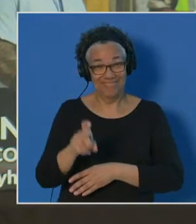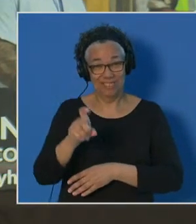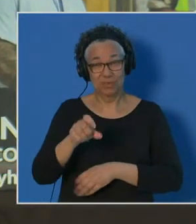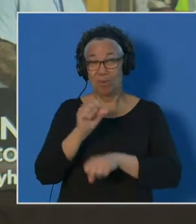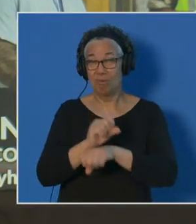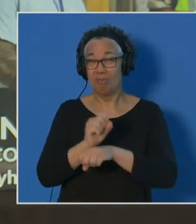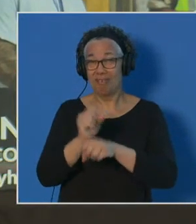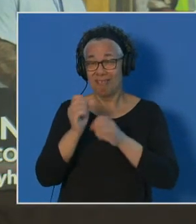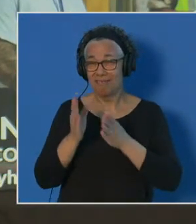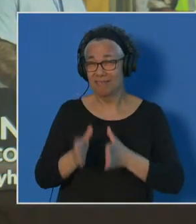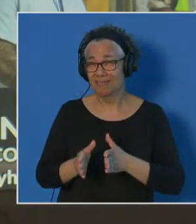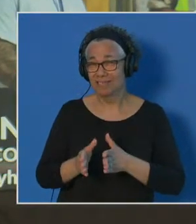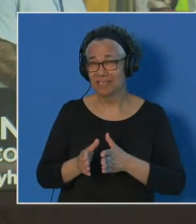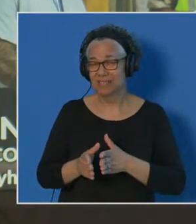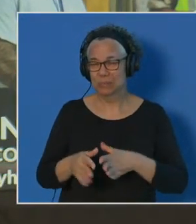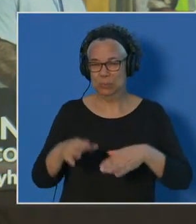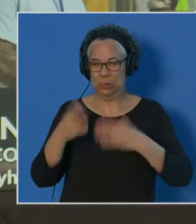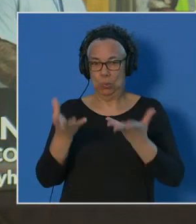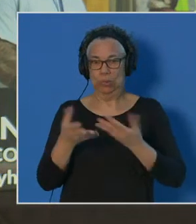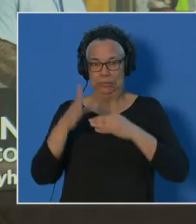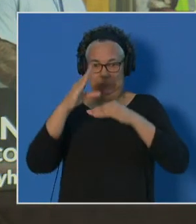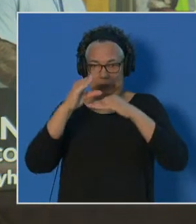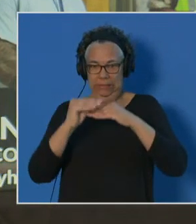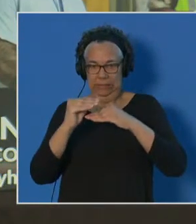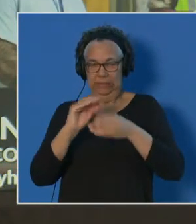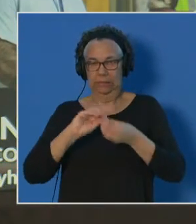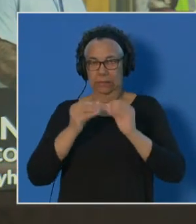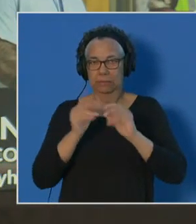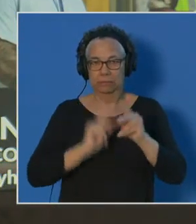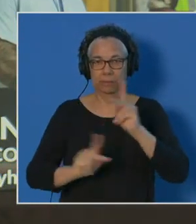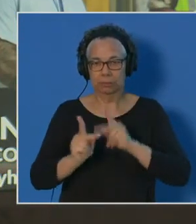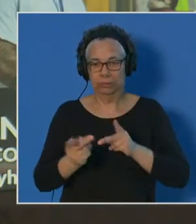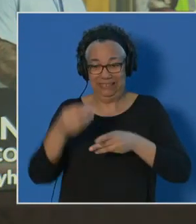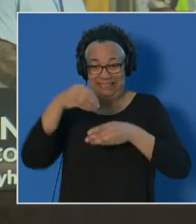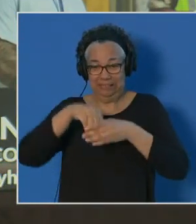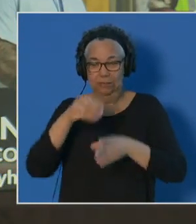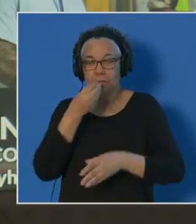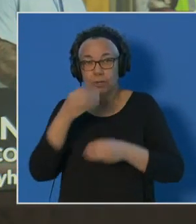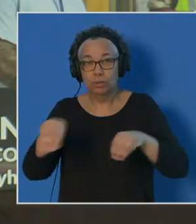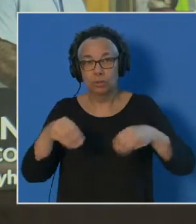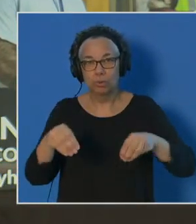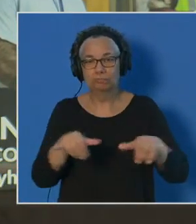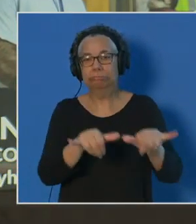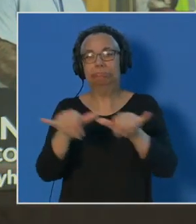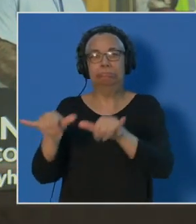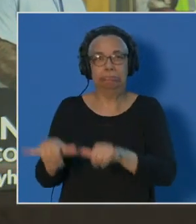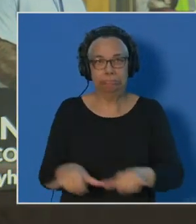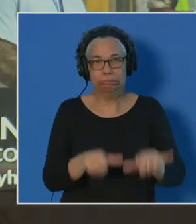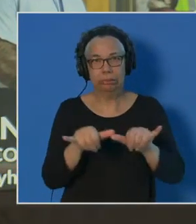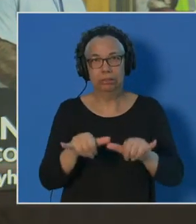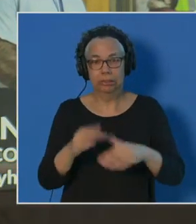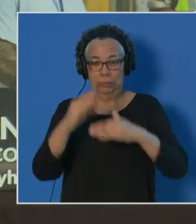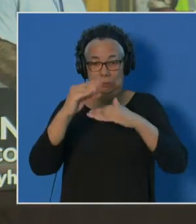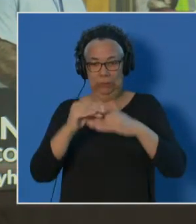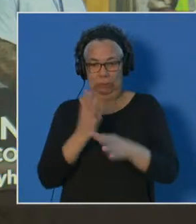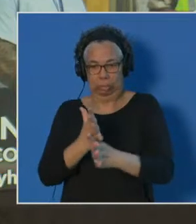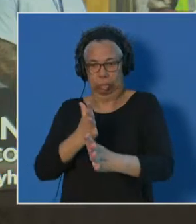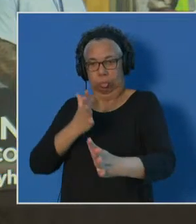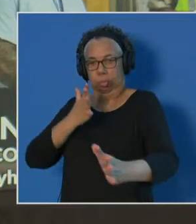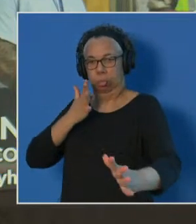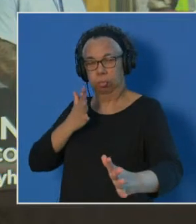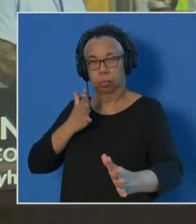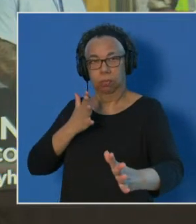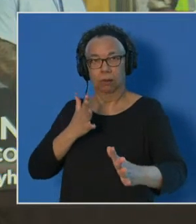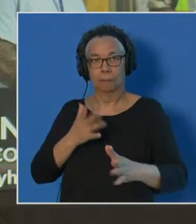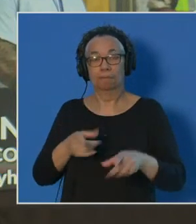we minimize the amounts of persons in the grocery store at any particular point in time, minimize the lines of which exists, and also